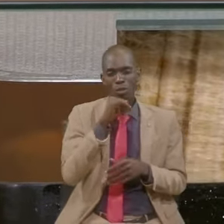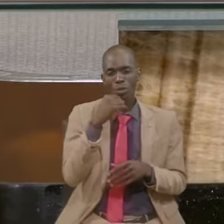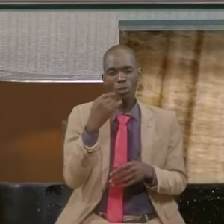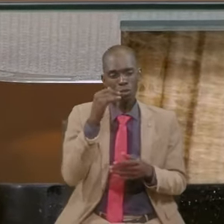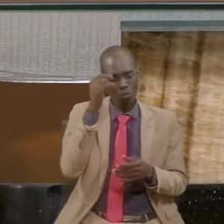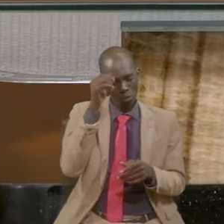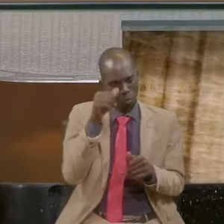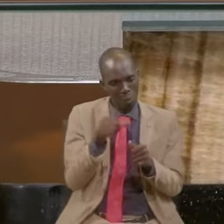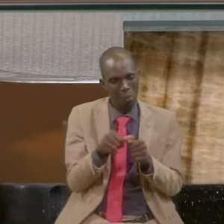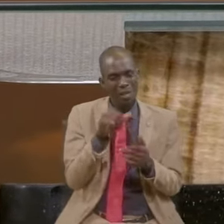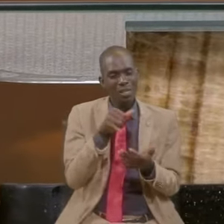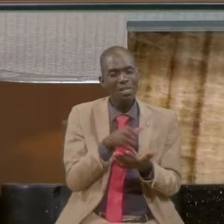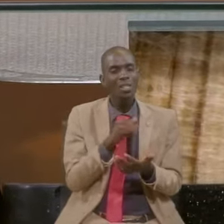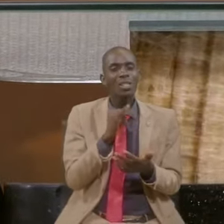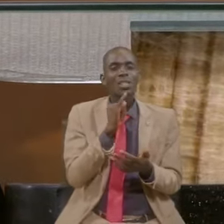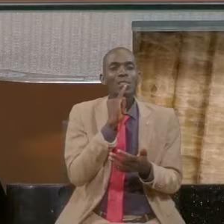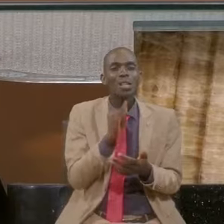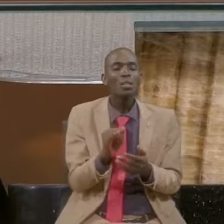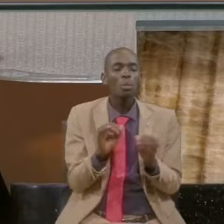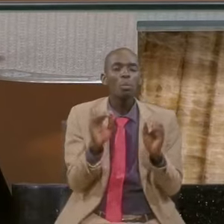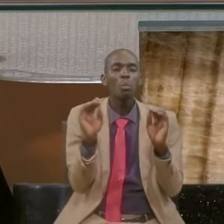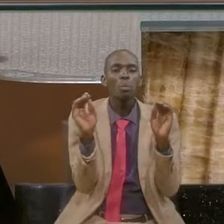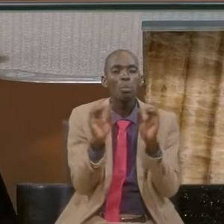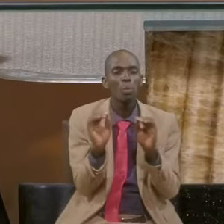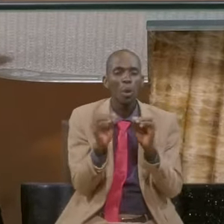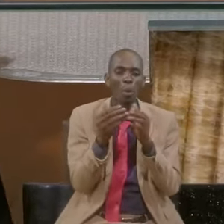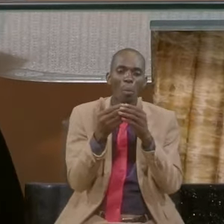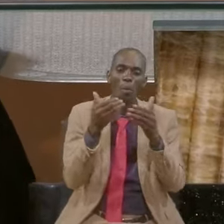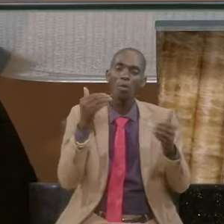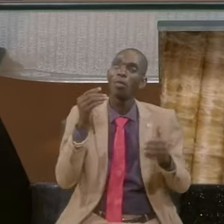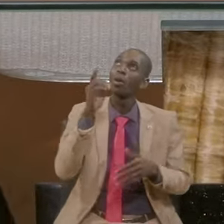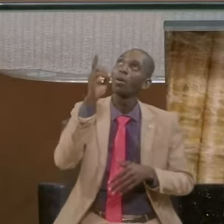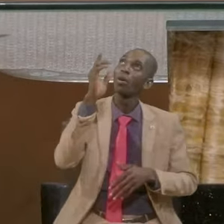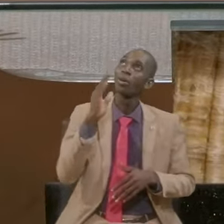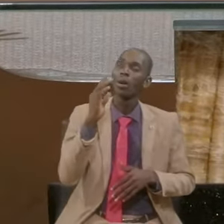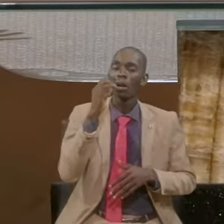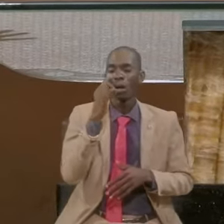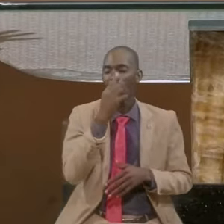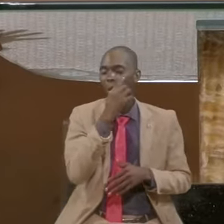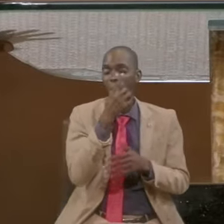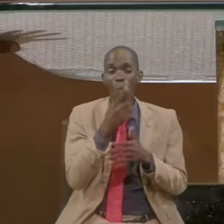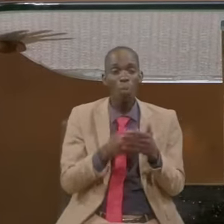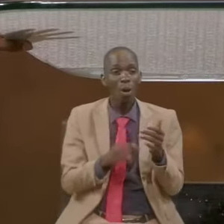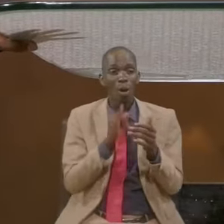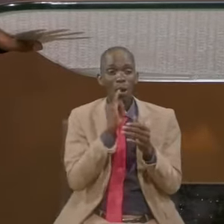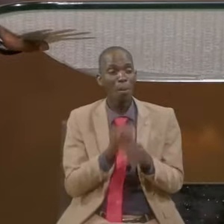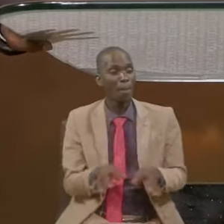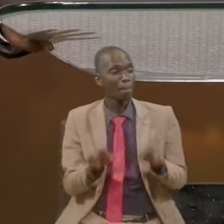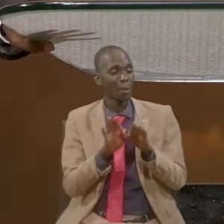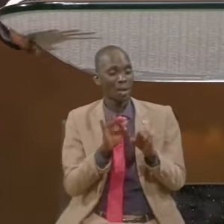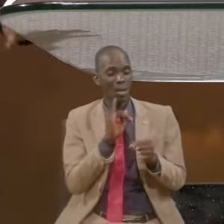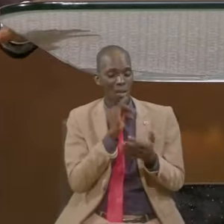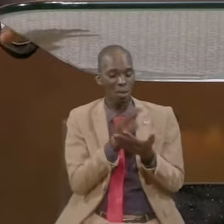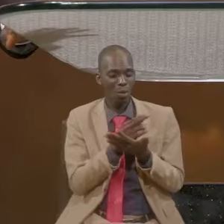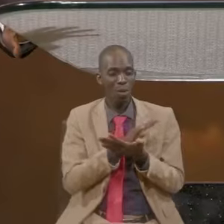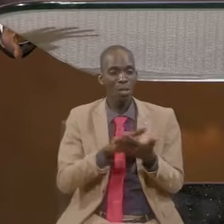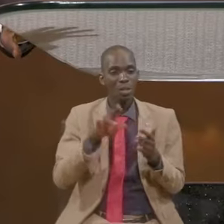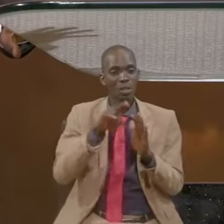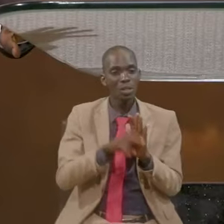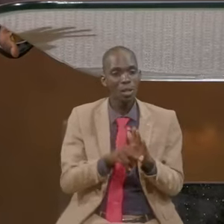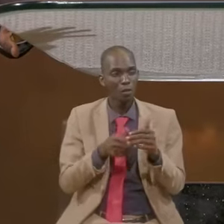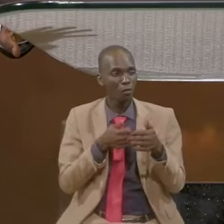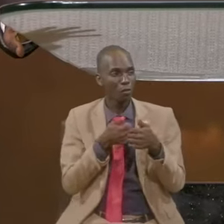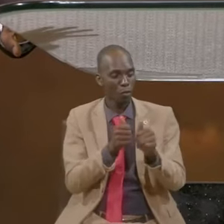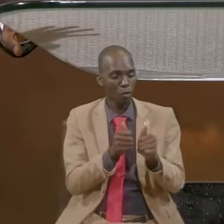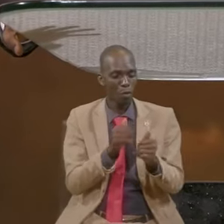title? It means nothing in the sight of the Lord. What matters is holiness. Follow